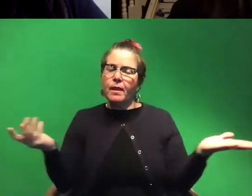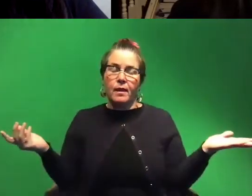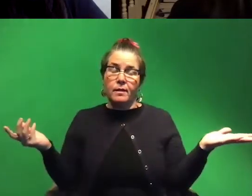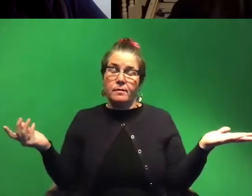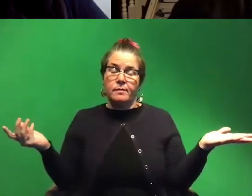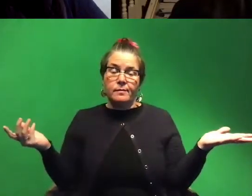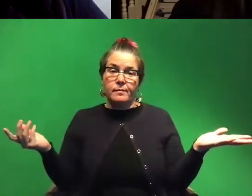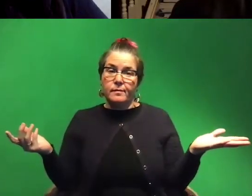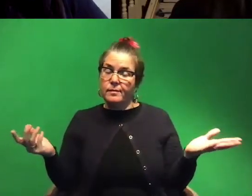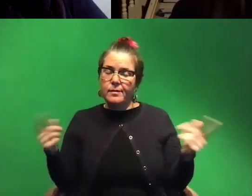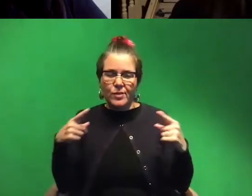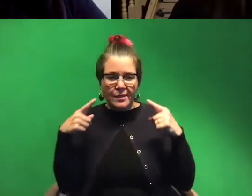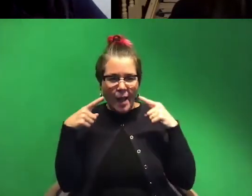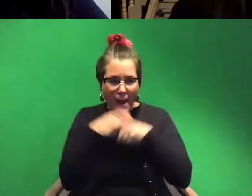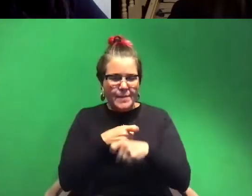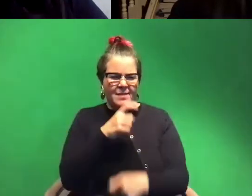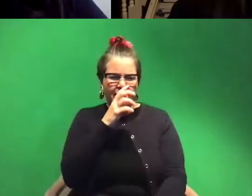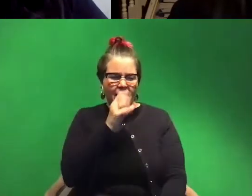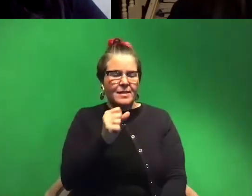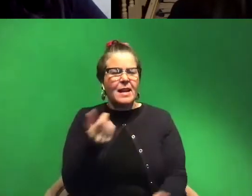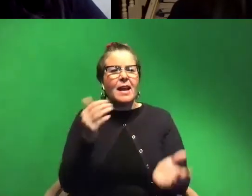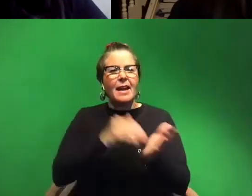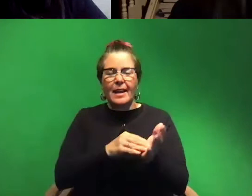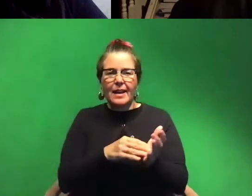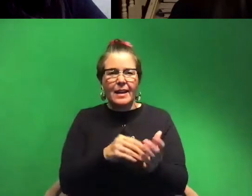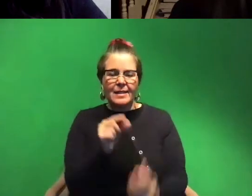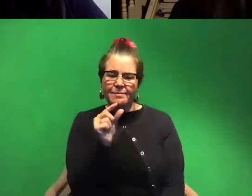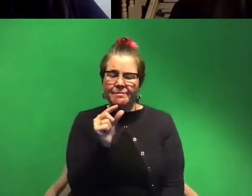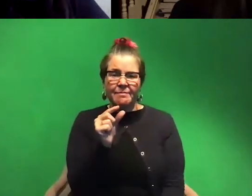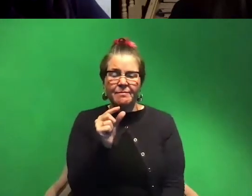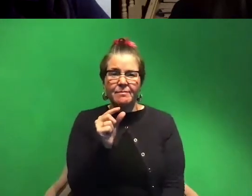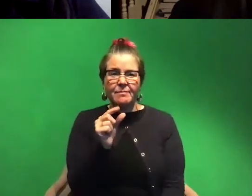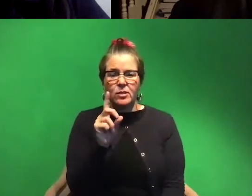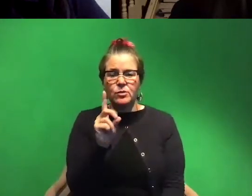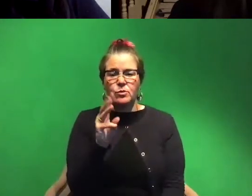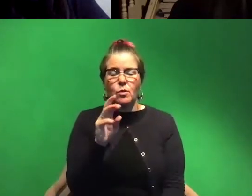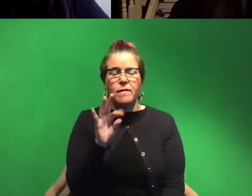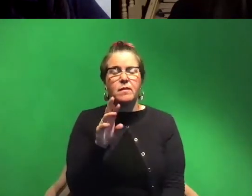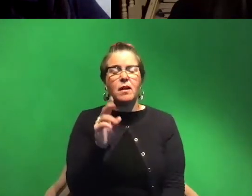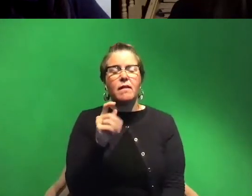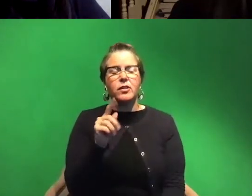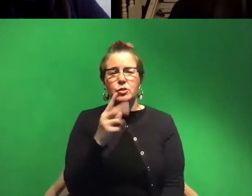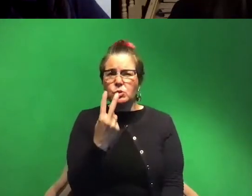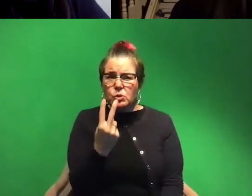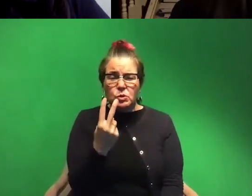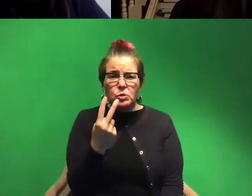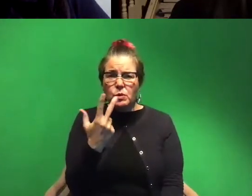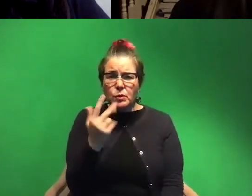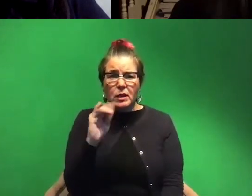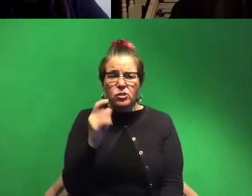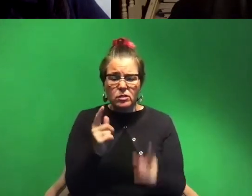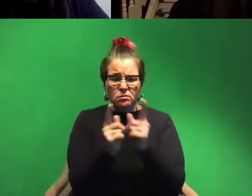is so complicated and so fascinating. And again, they're really, really tiny. I mean, the dwarf cuttlefish only get to be about 2 to 3 inches